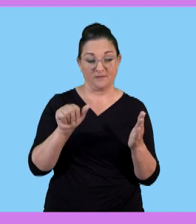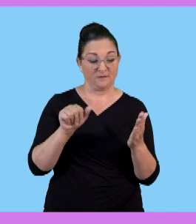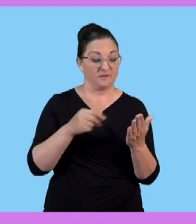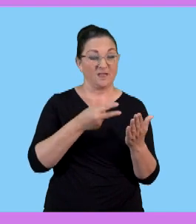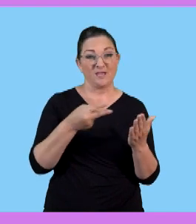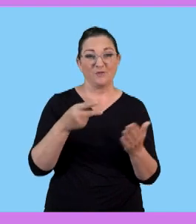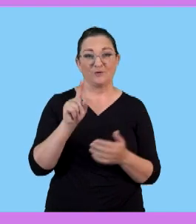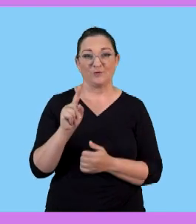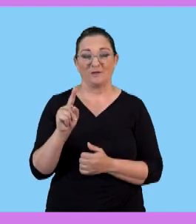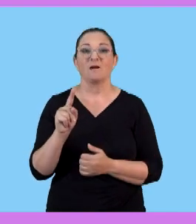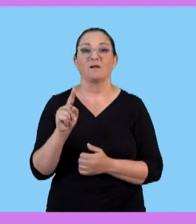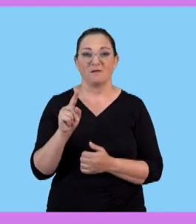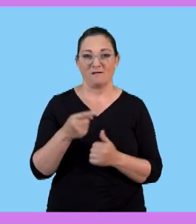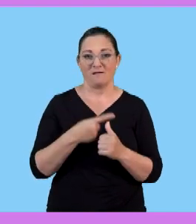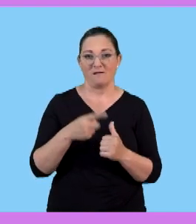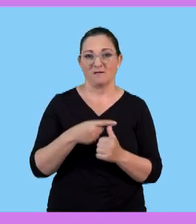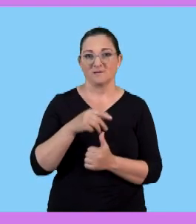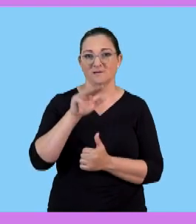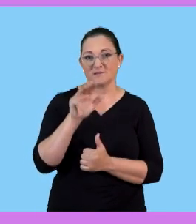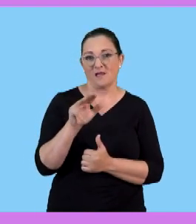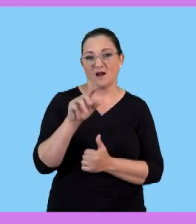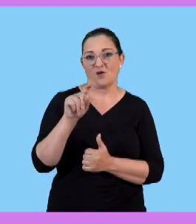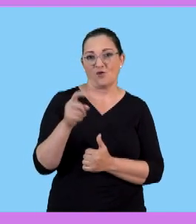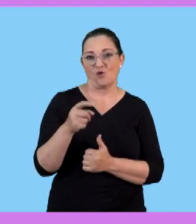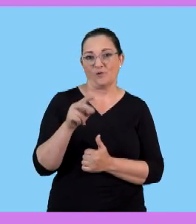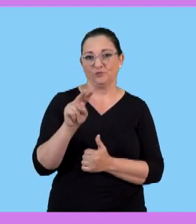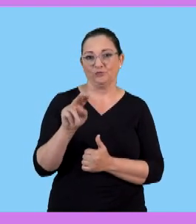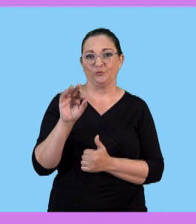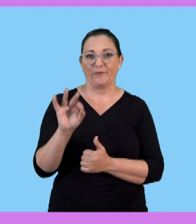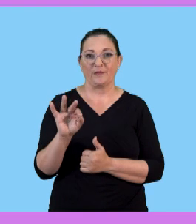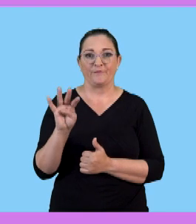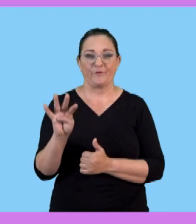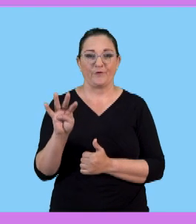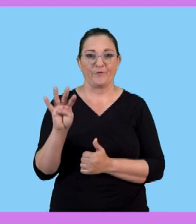63.7656 equals. So that will give me an answer of